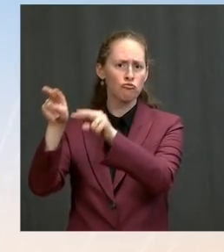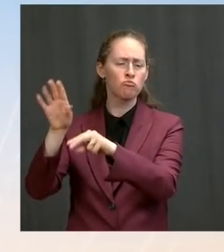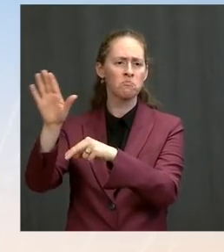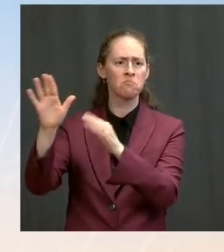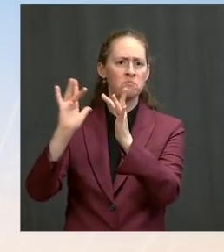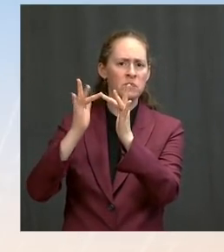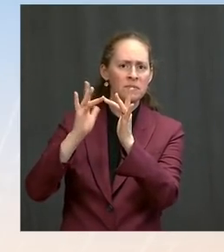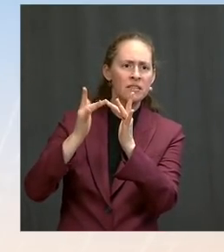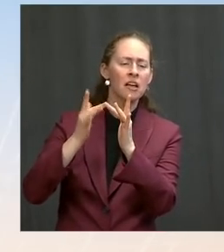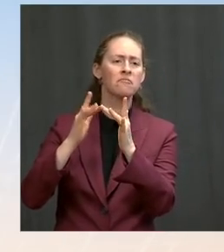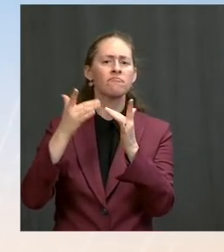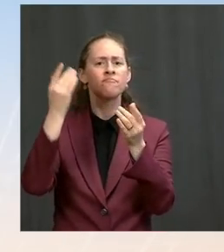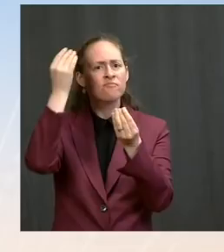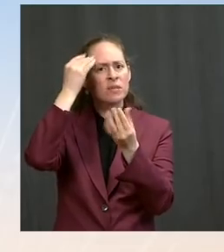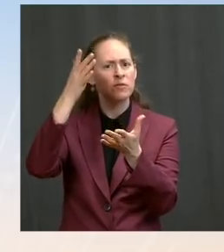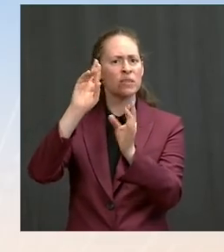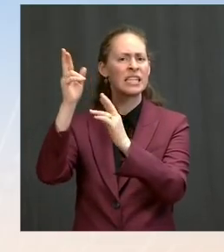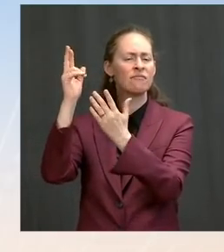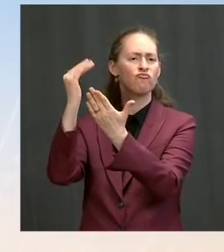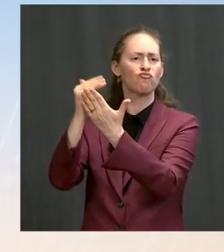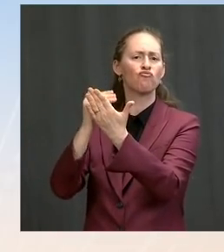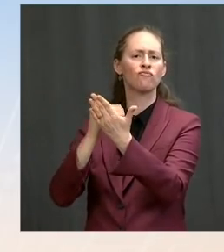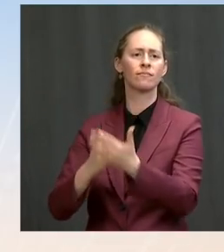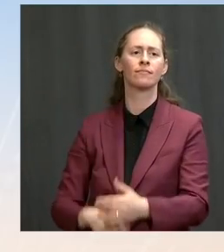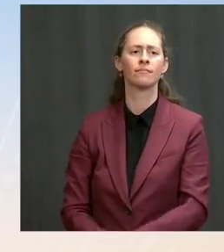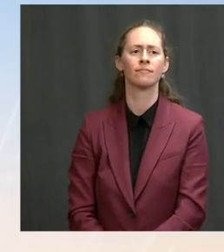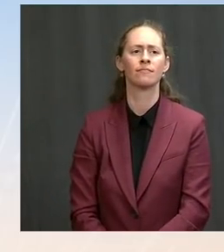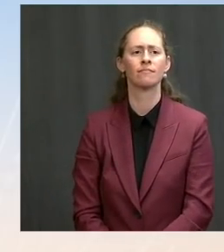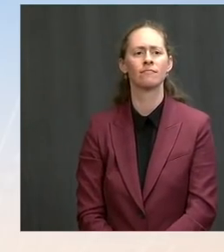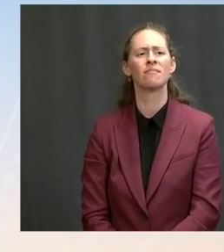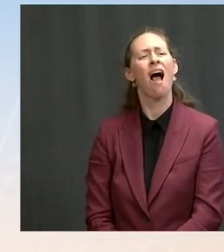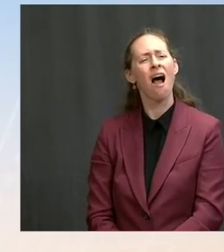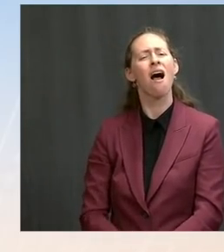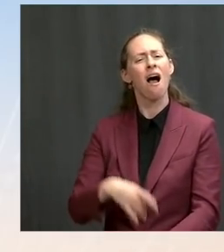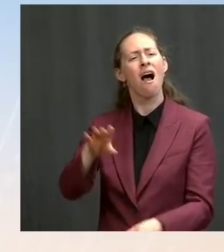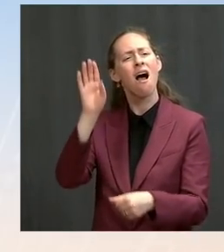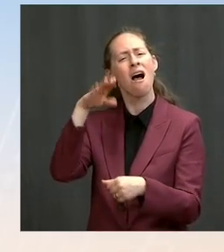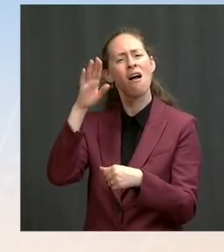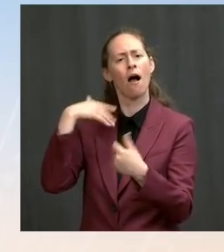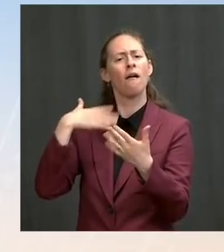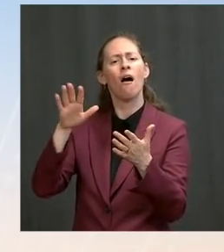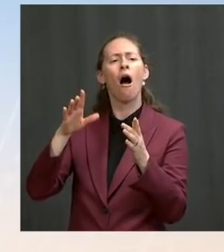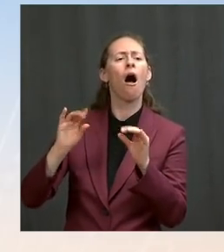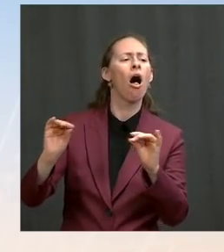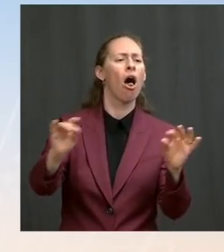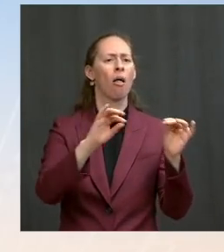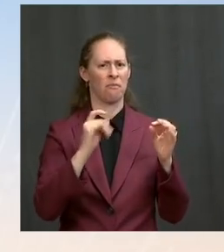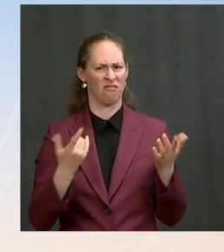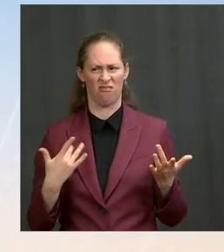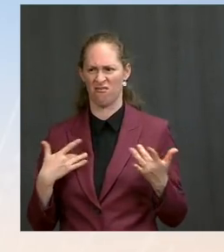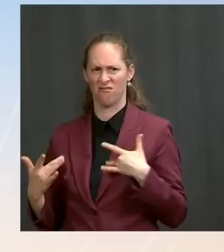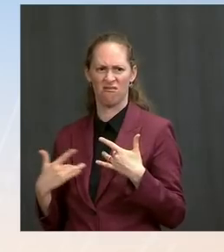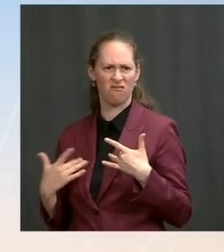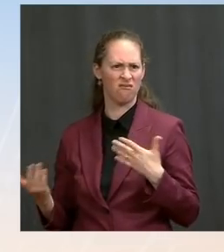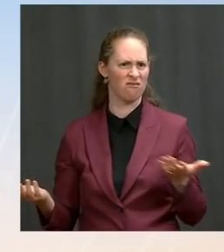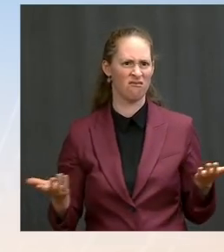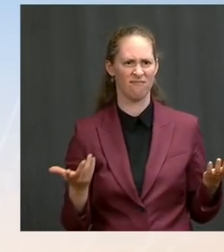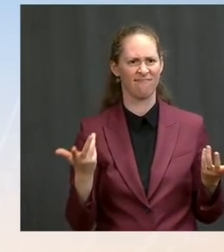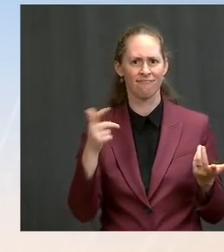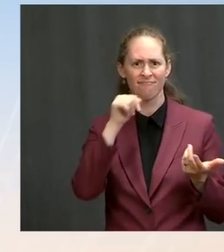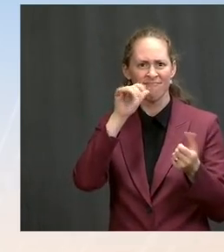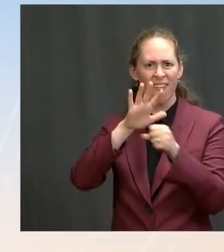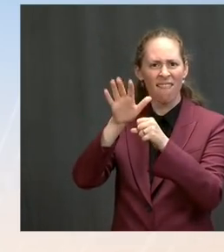providing to businesses who inquire. Because I know I've spoken to industry groups who are somewhat concerned that there isn't much clarity about